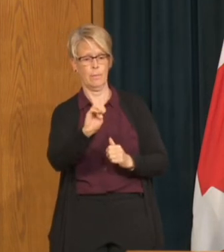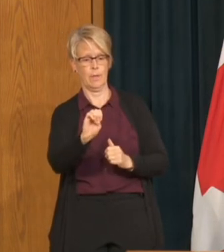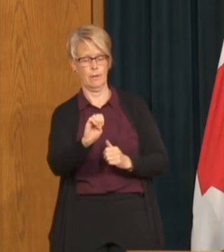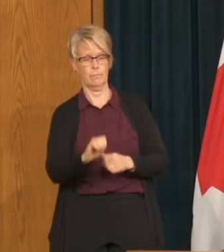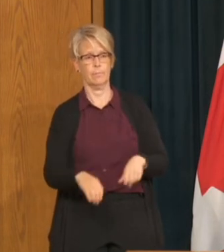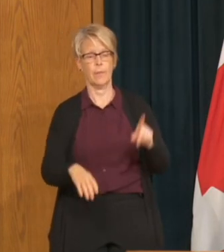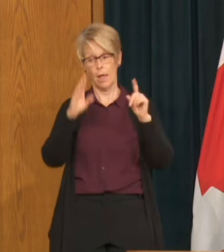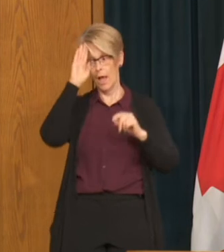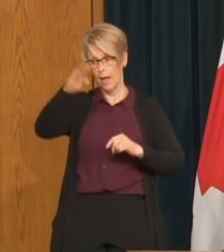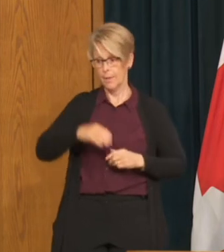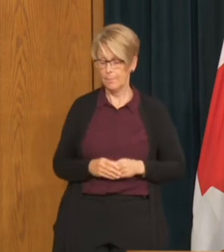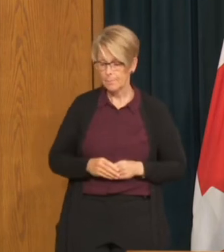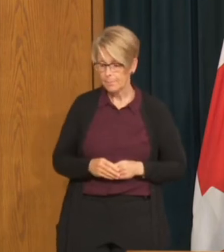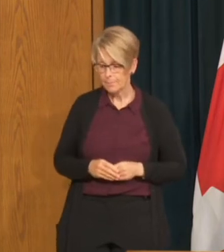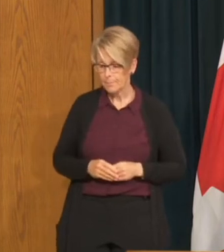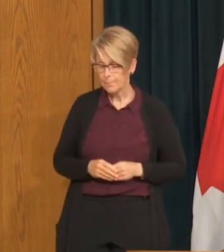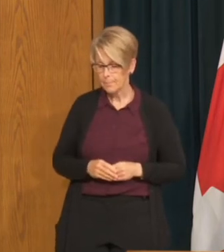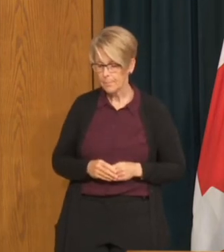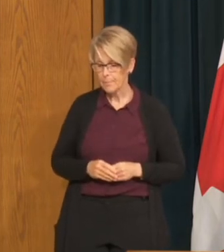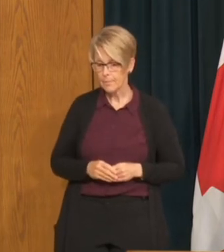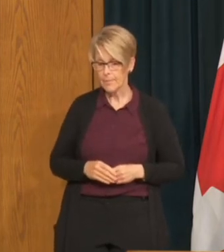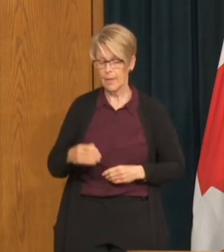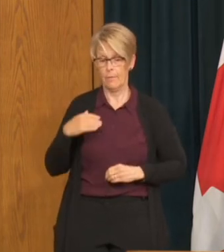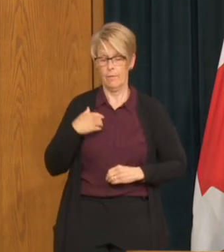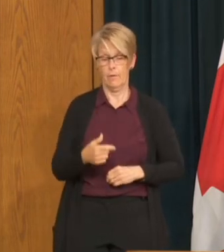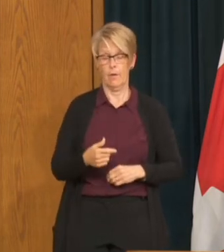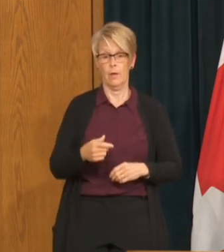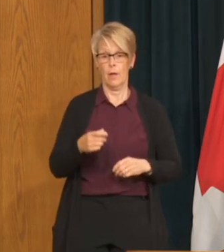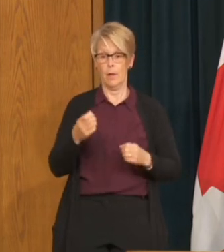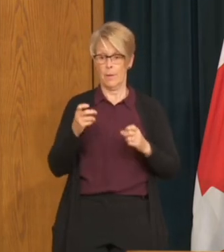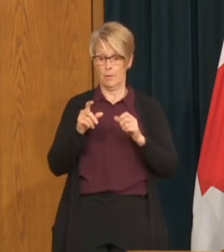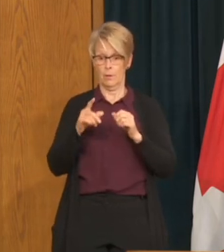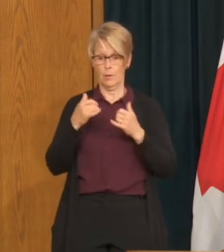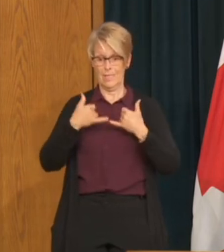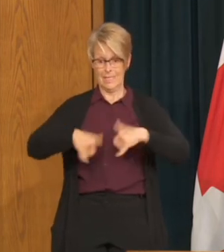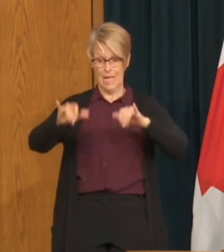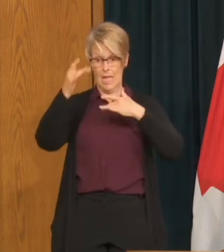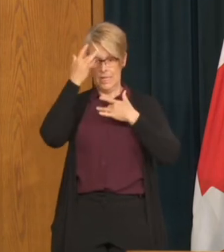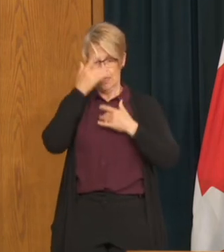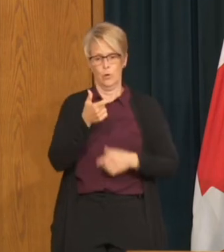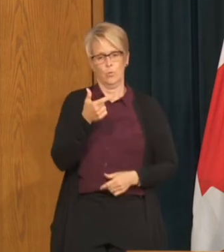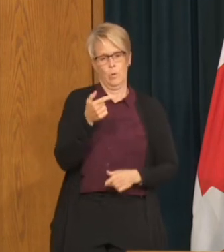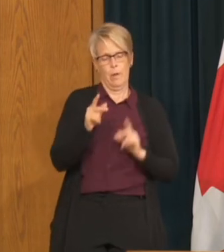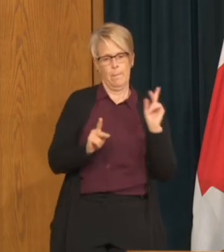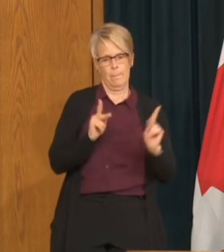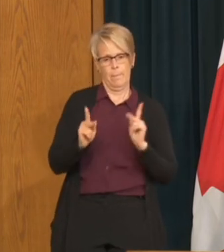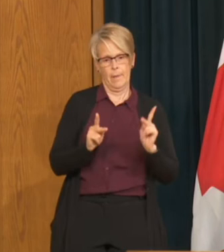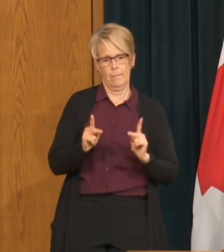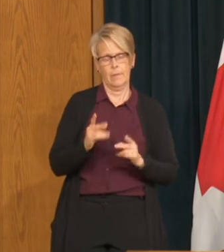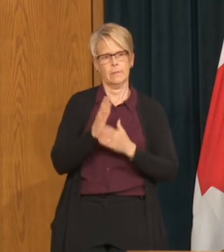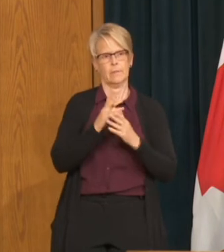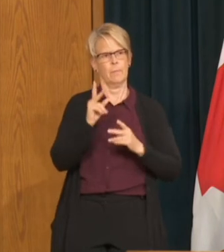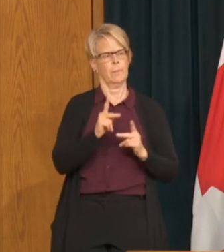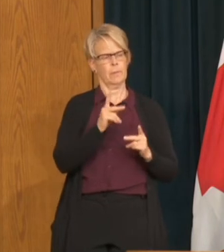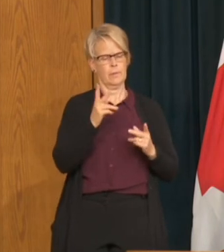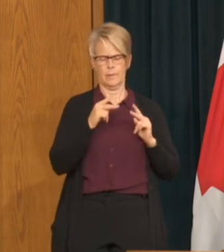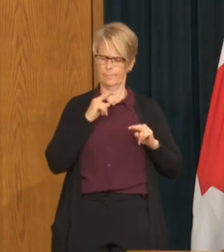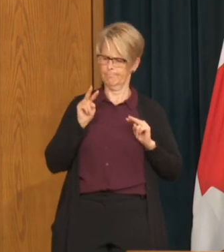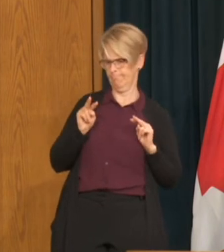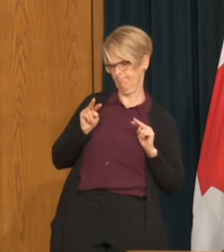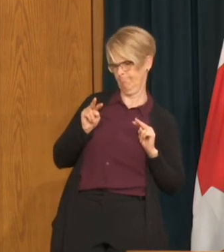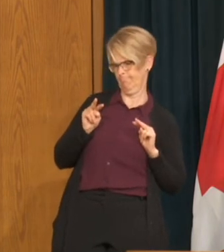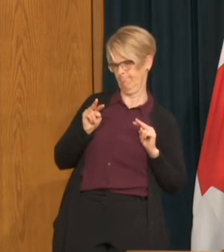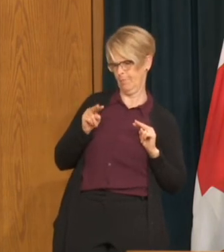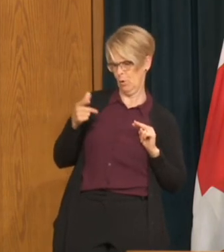Hi. We have just 21 active cases right now. So what do you say to people who look at that and they're waiting